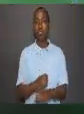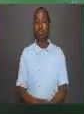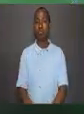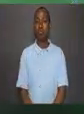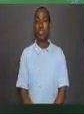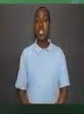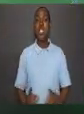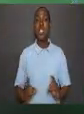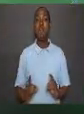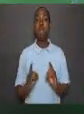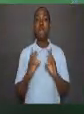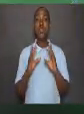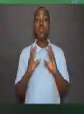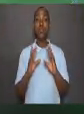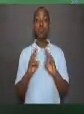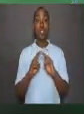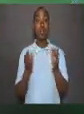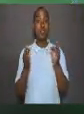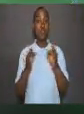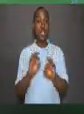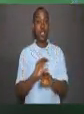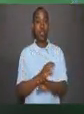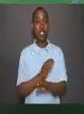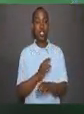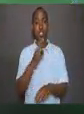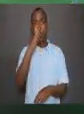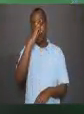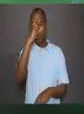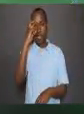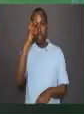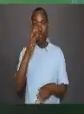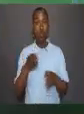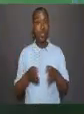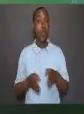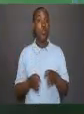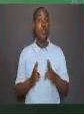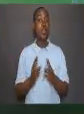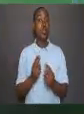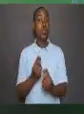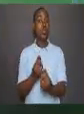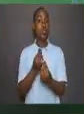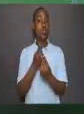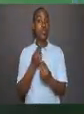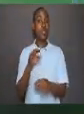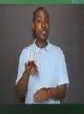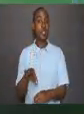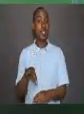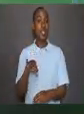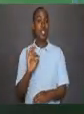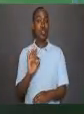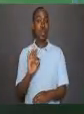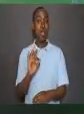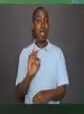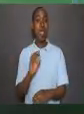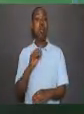Diffusion is important for cells because it allows them to get nutrients and release